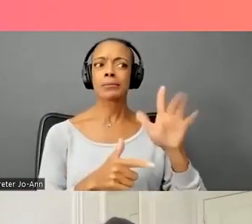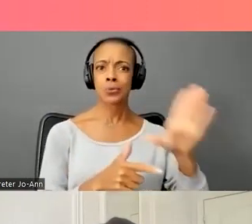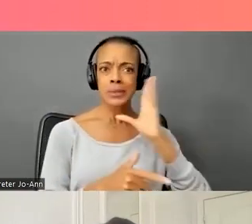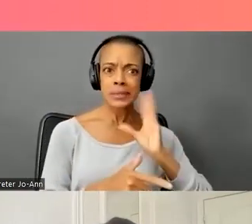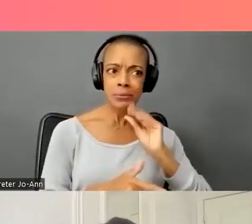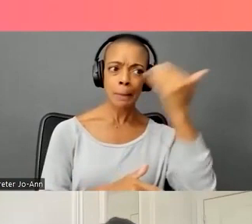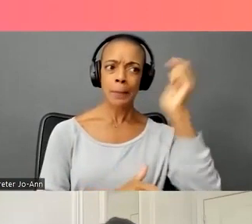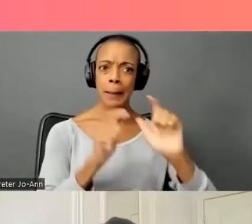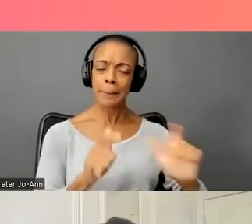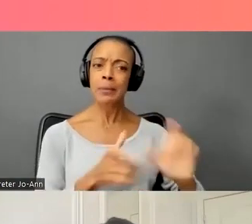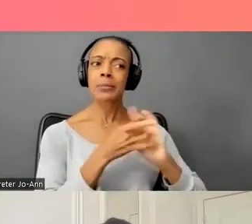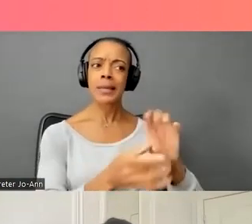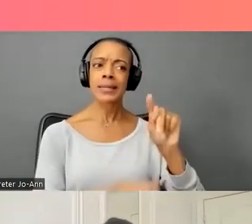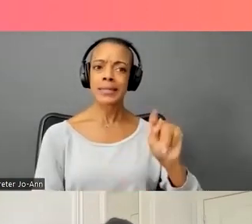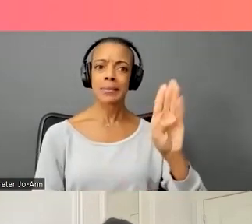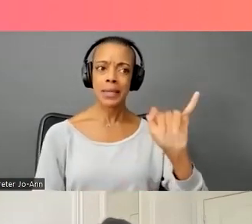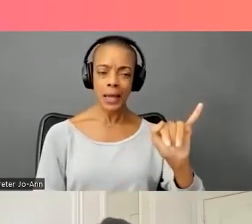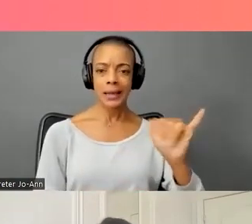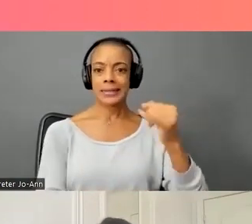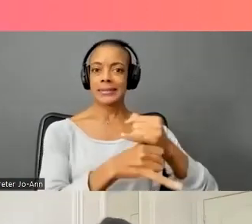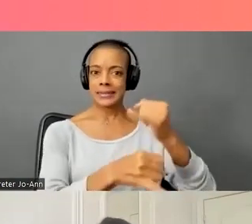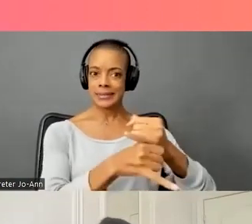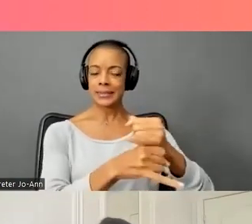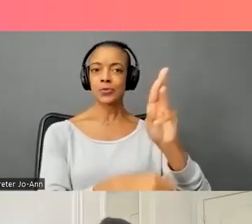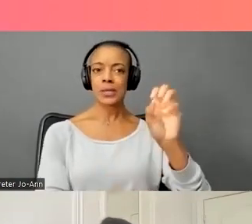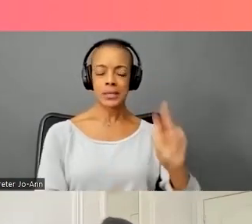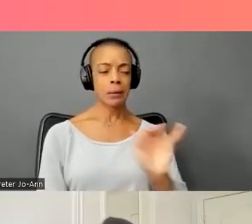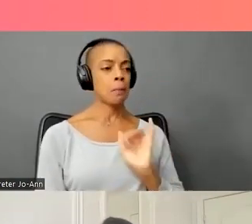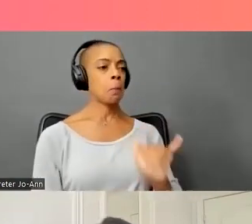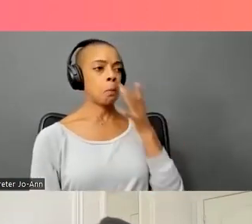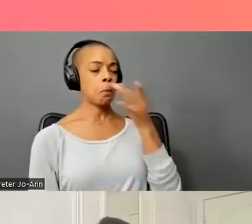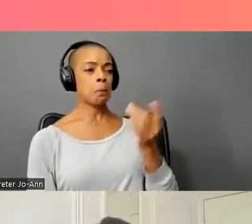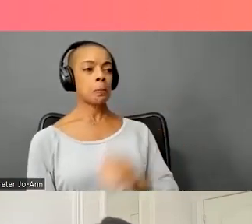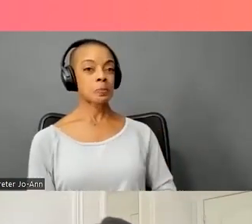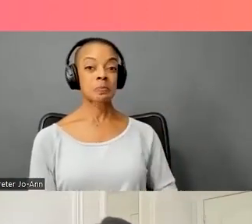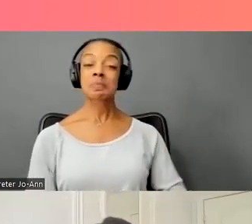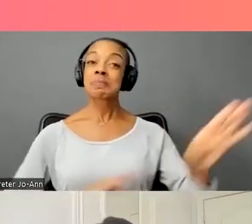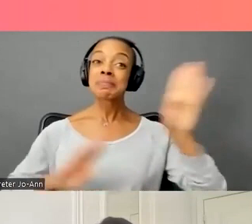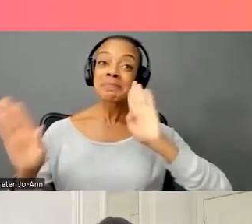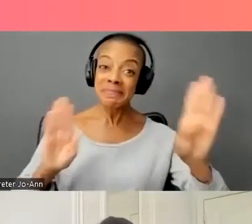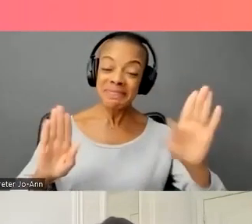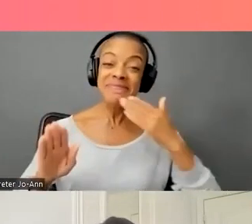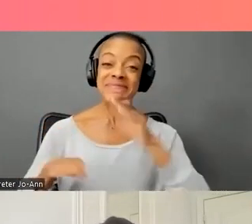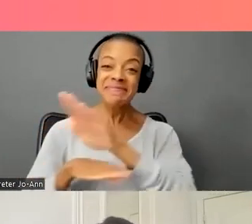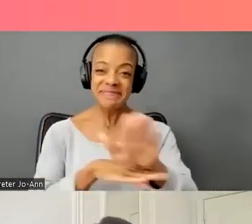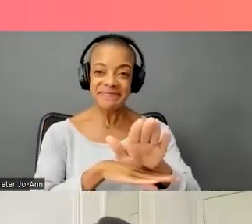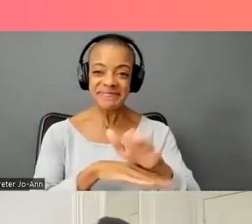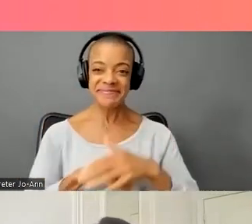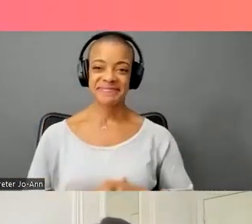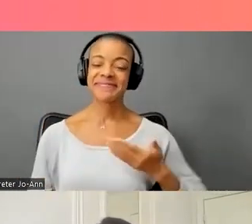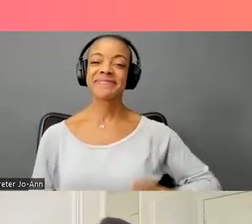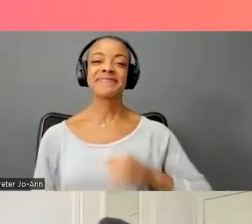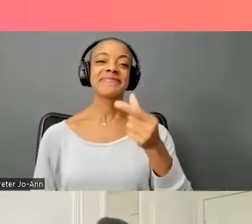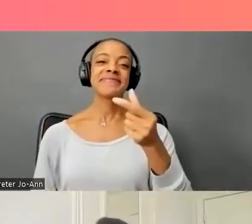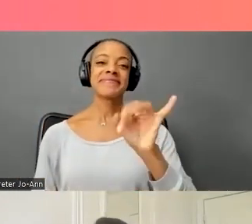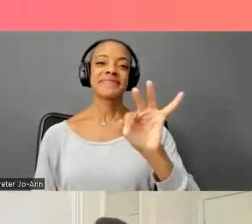Black people when it comes to TBI and institutionalized racism. So hi, everyone. Good afternoon. My